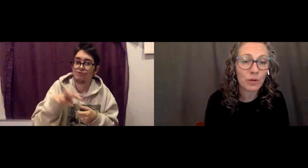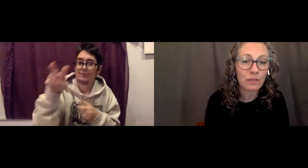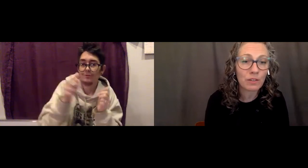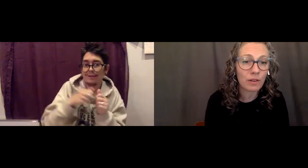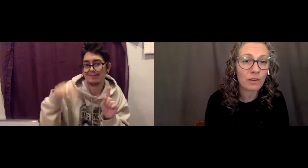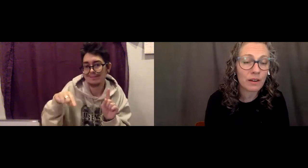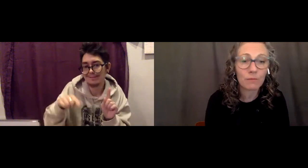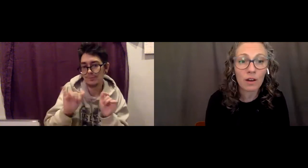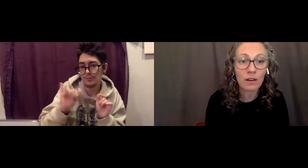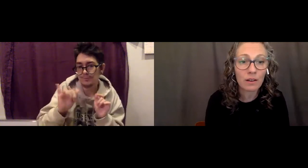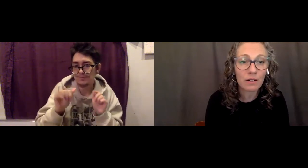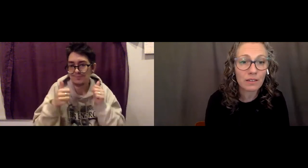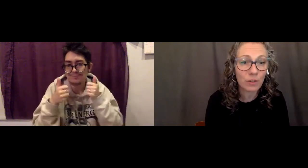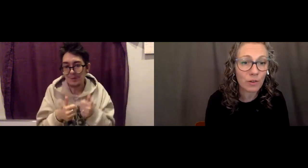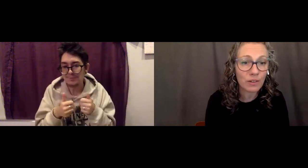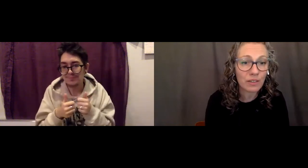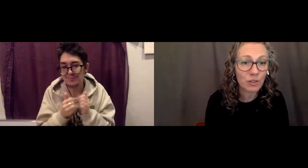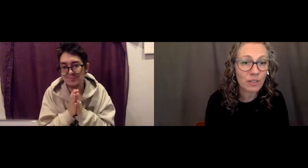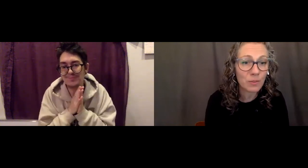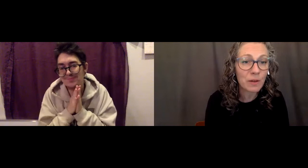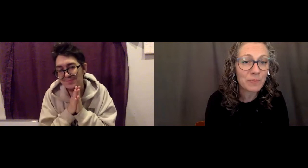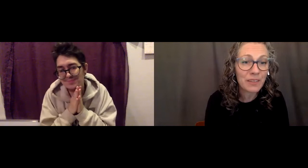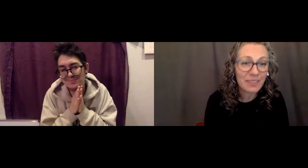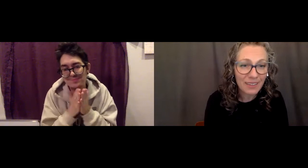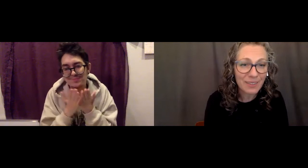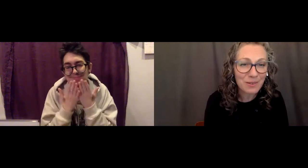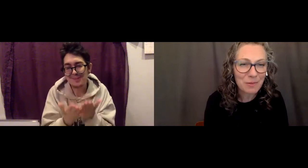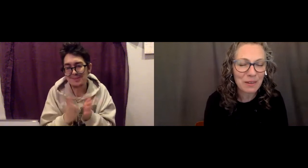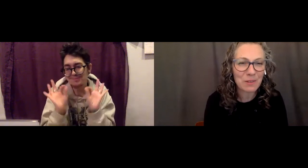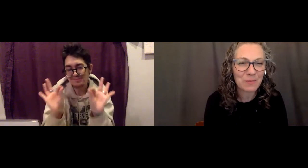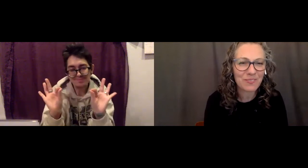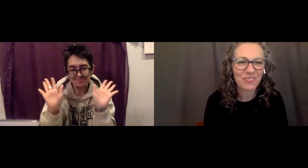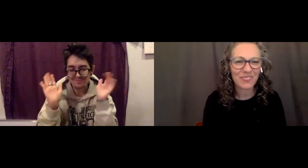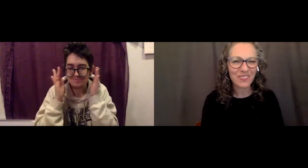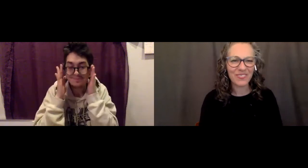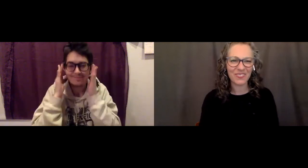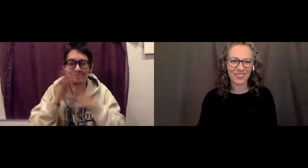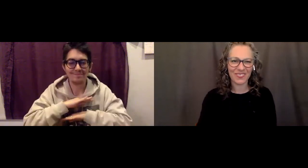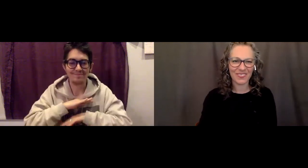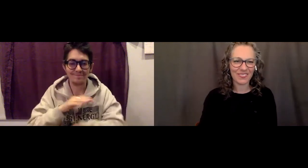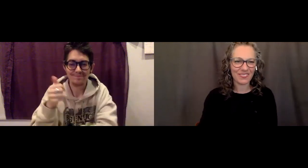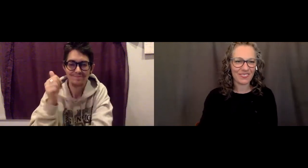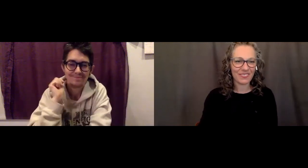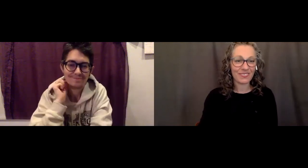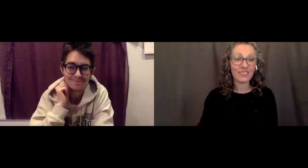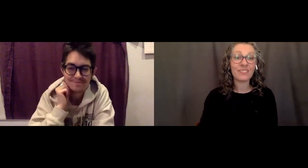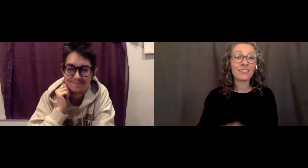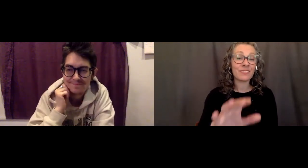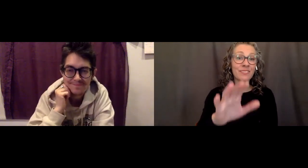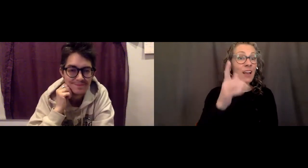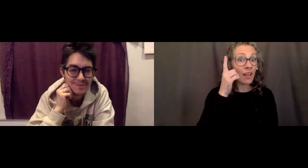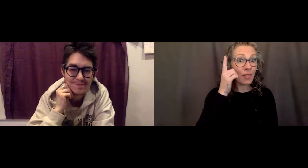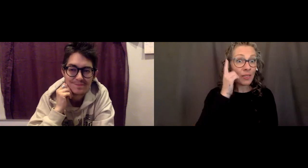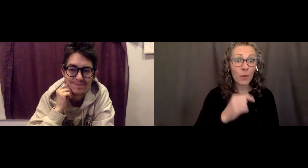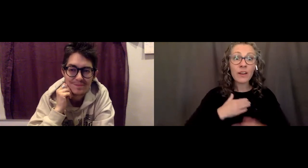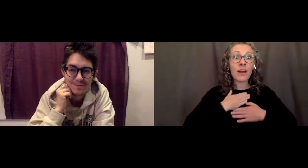and support each other and each other on our healing journey as well. Thank you so much. Thorne, I appreciate all these things that